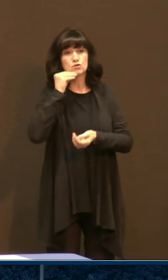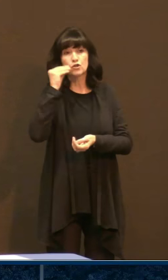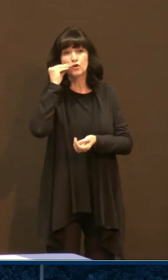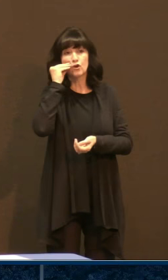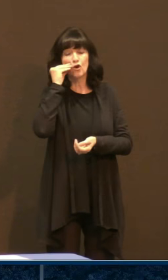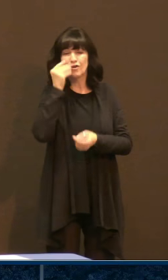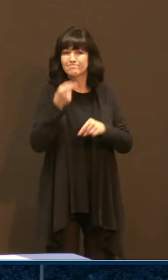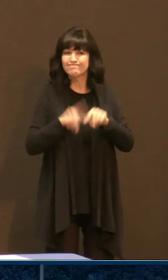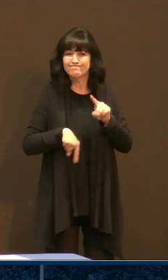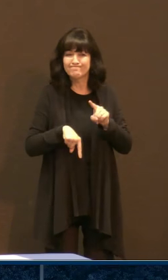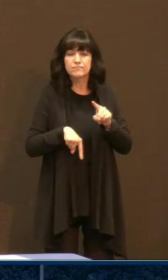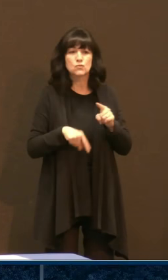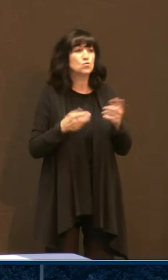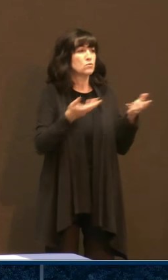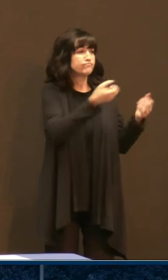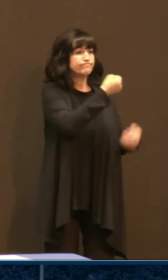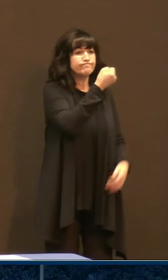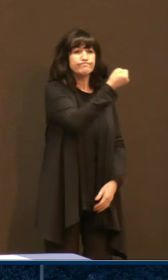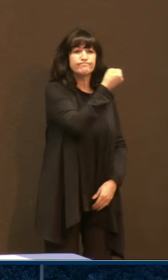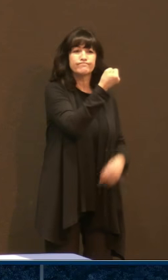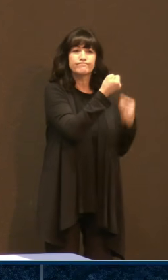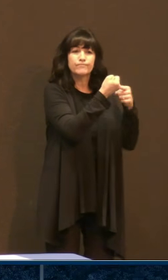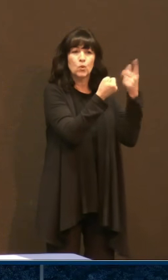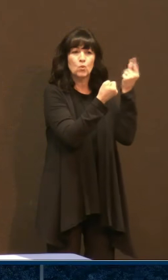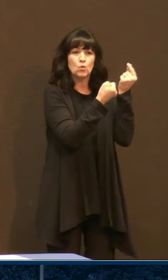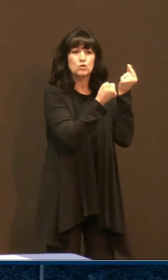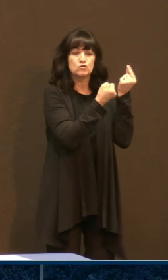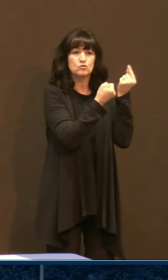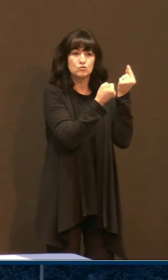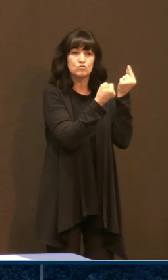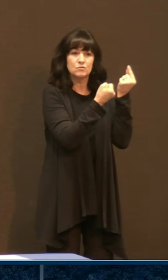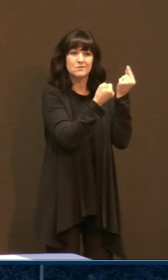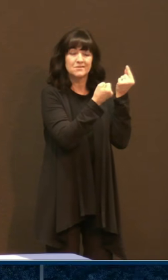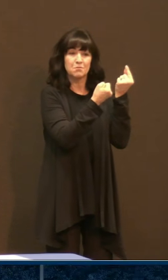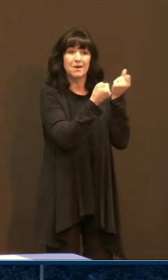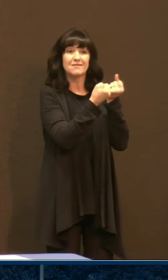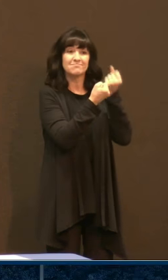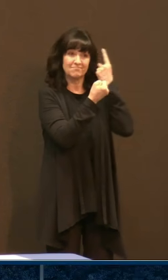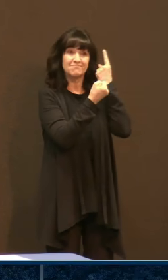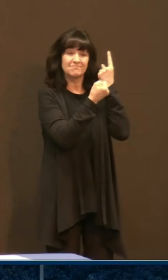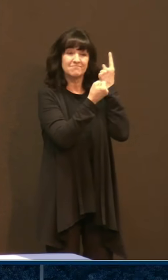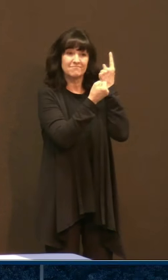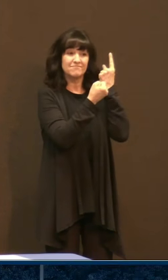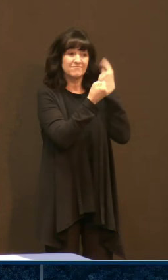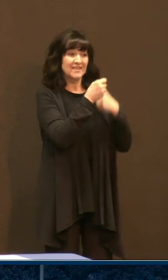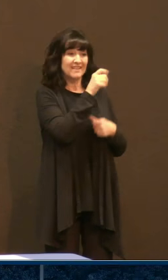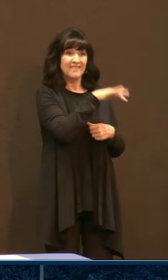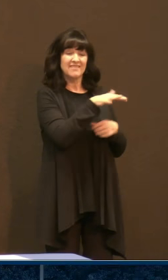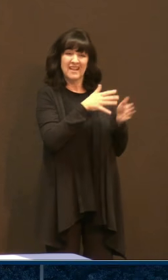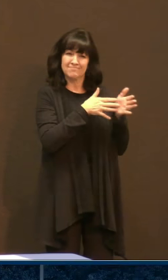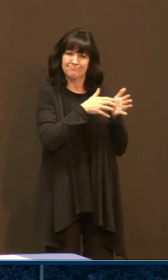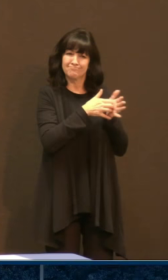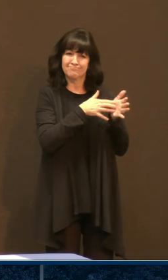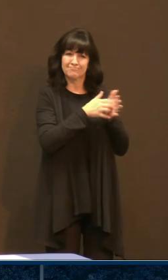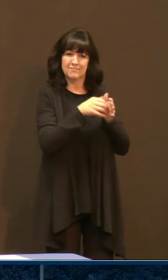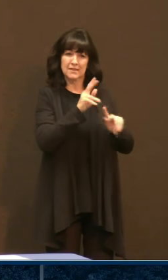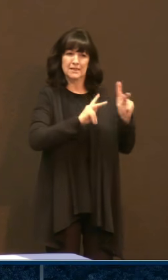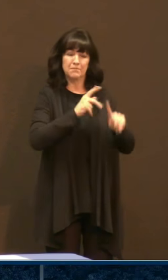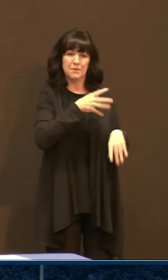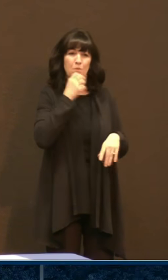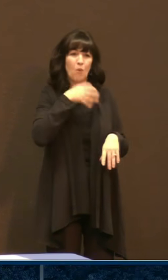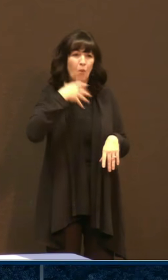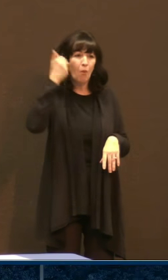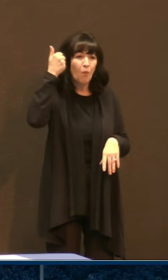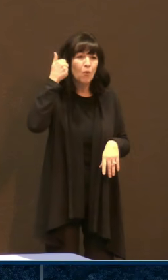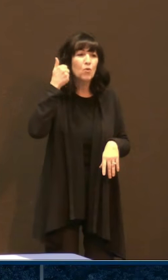thing that I've learned is that there's a trauma that goes along with transferring these fragile patients from place to place, and